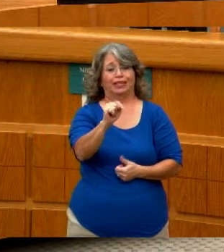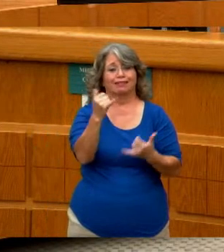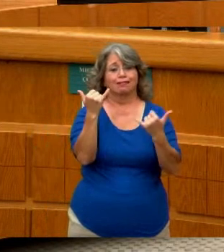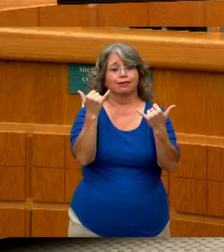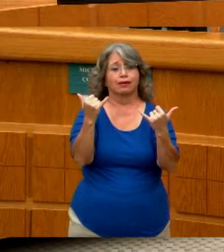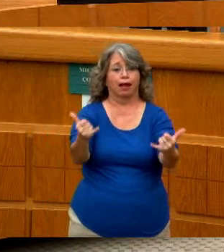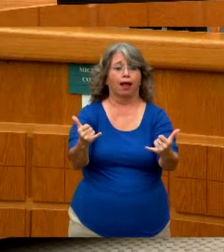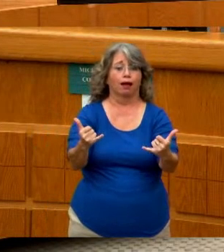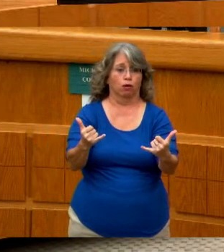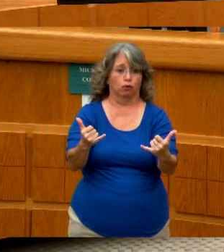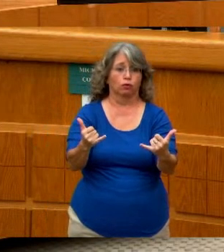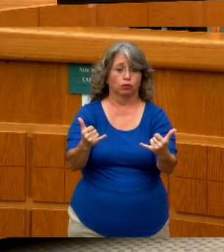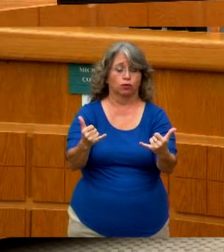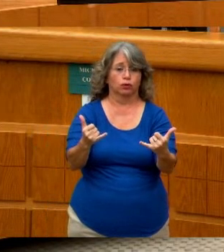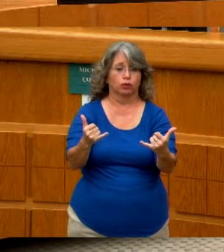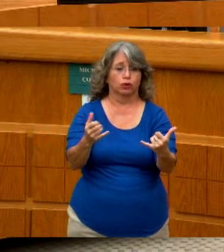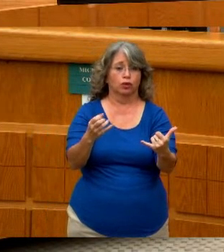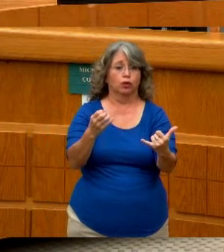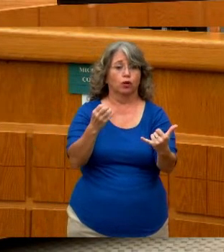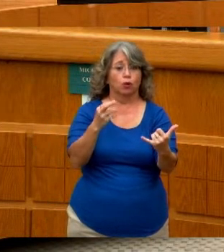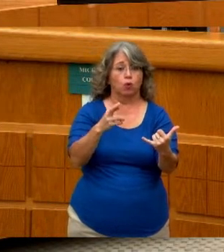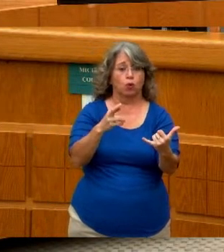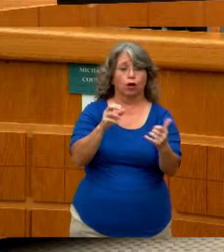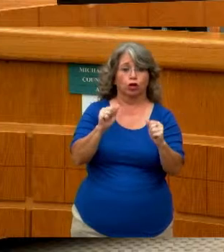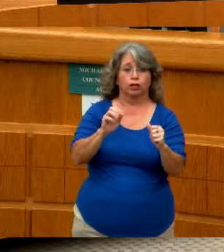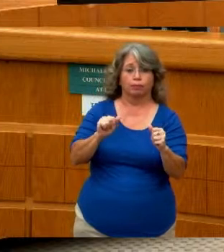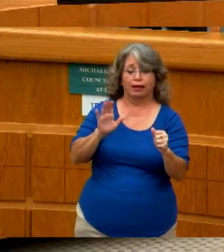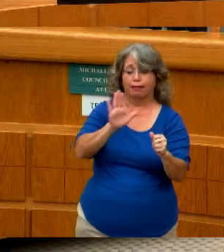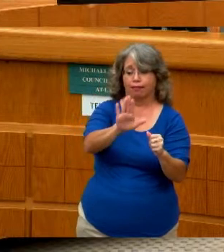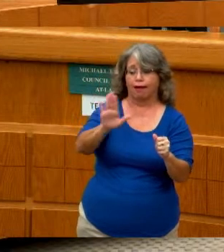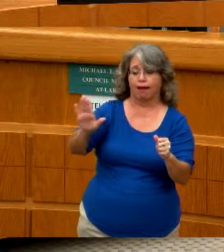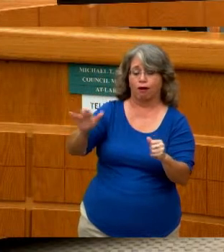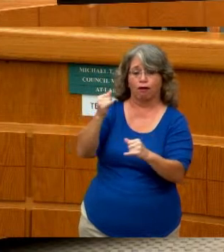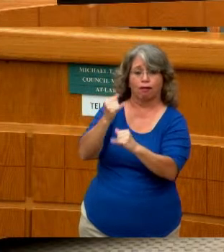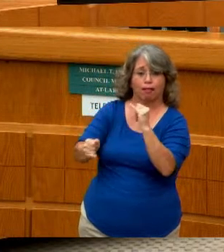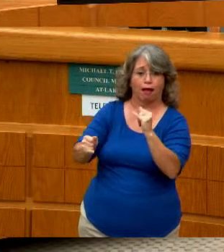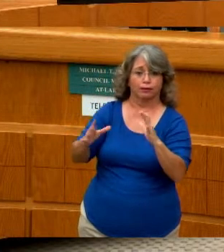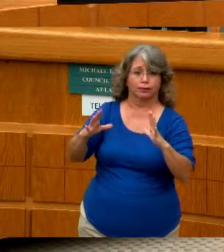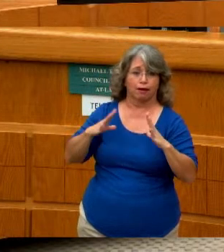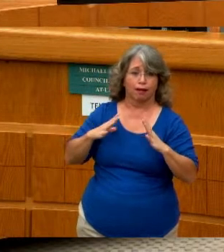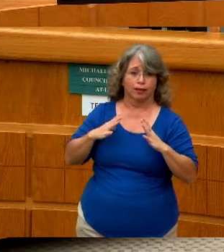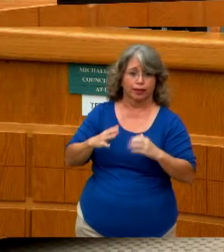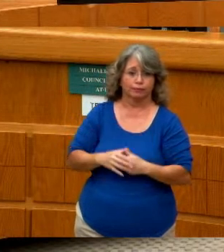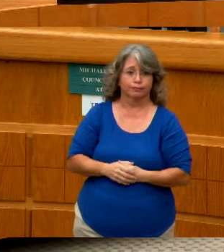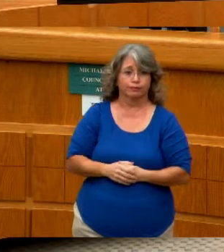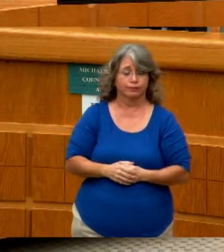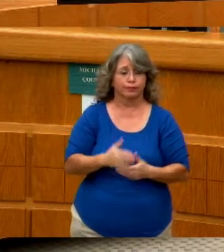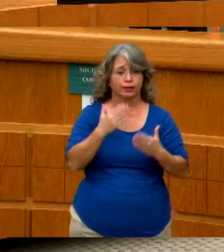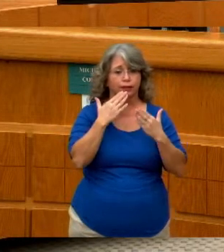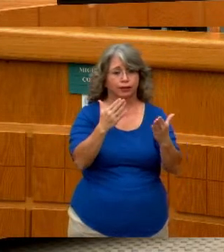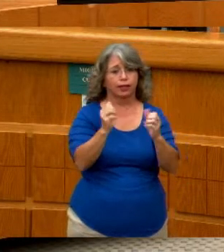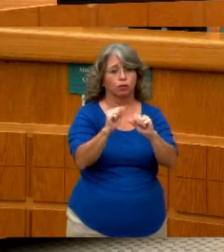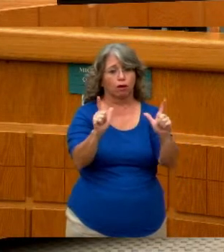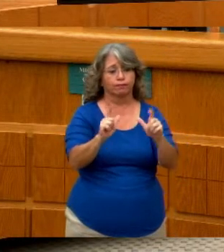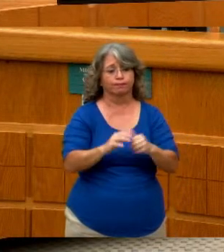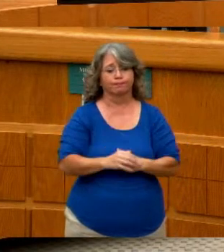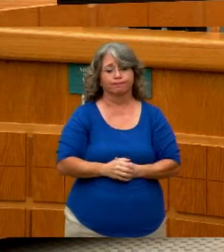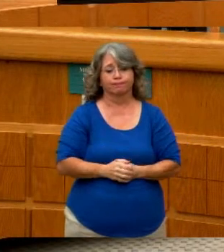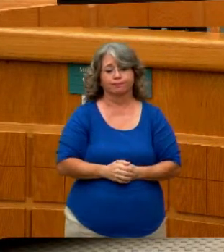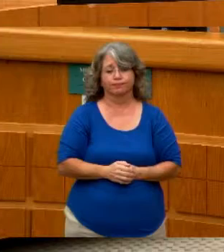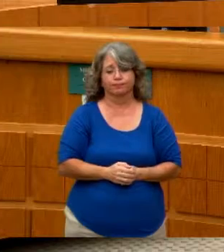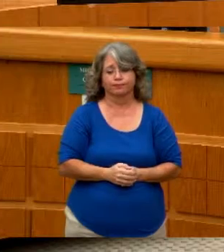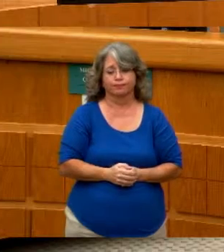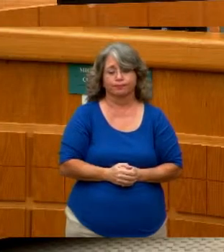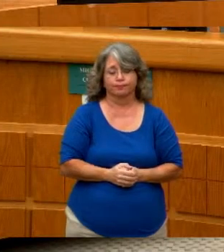Your mother, your grandmother. Do it now, or this could be their last holiday.